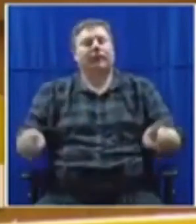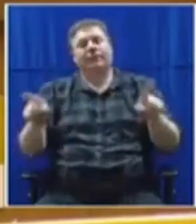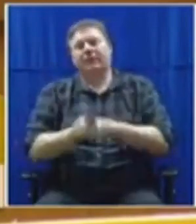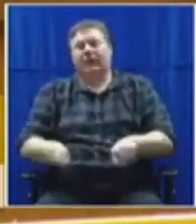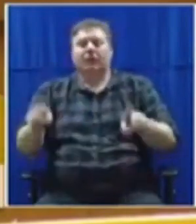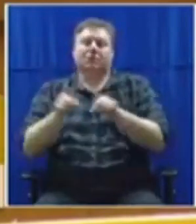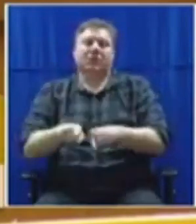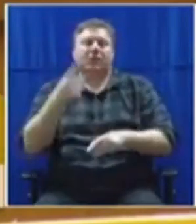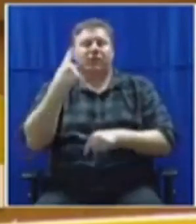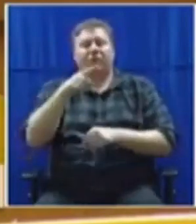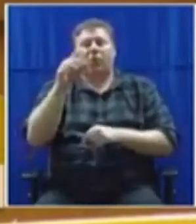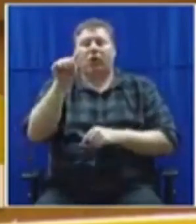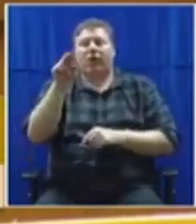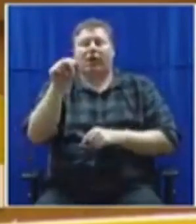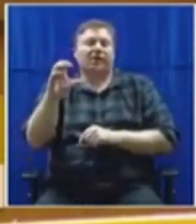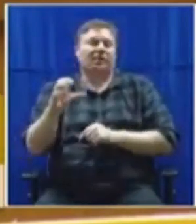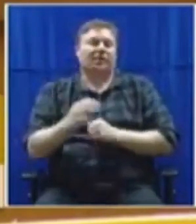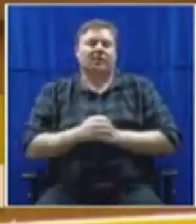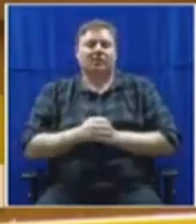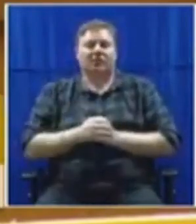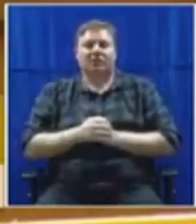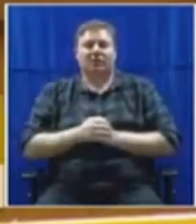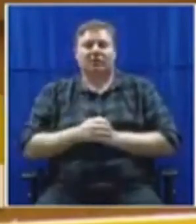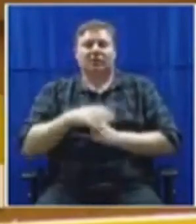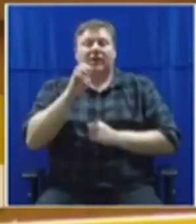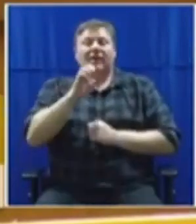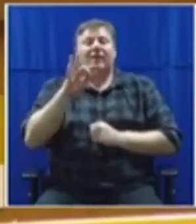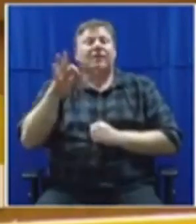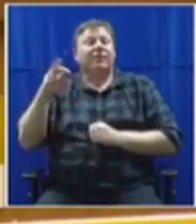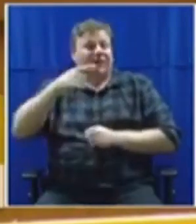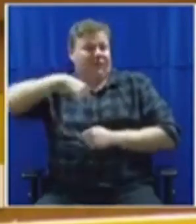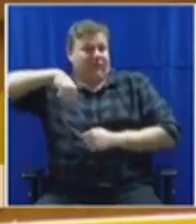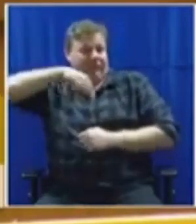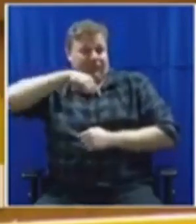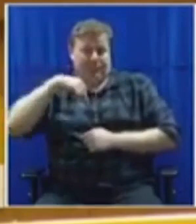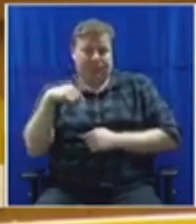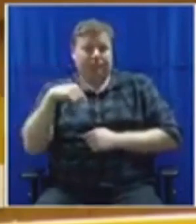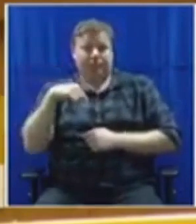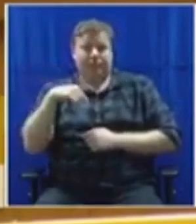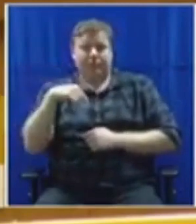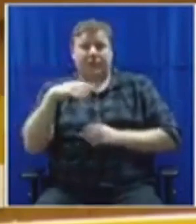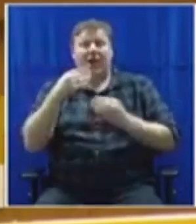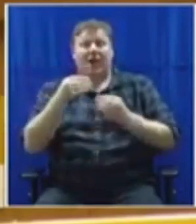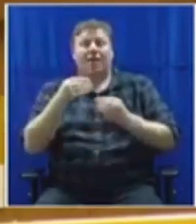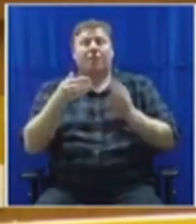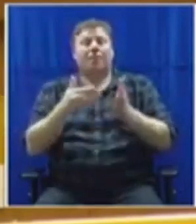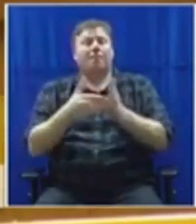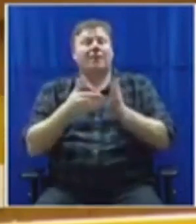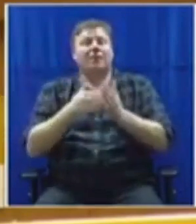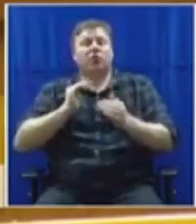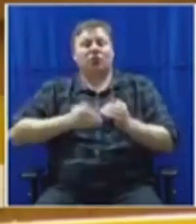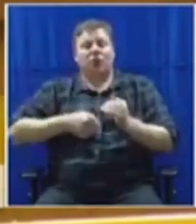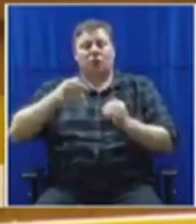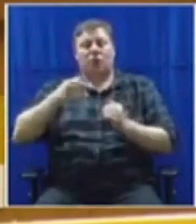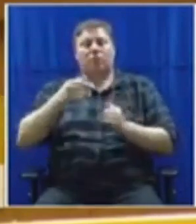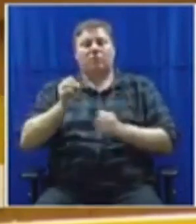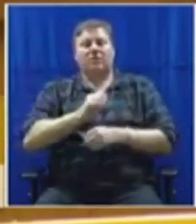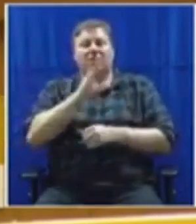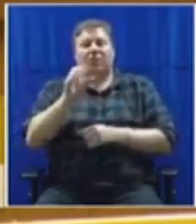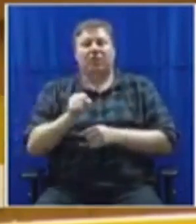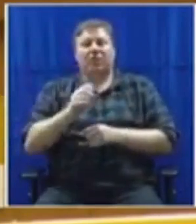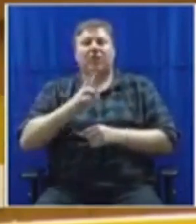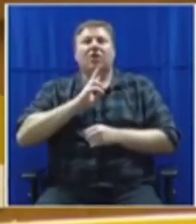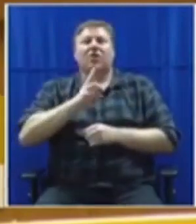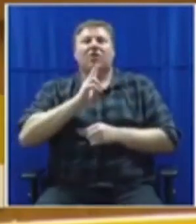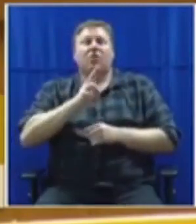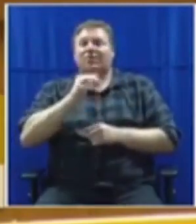party. House Chair, on behalf of the EFF and on behalf of millions of women in this country whose voices